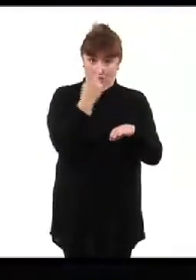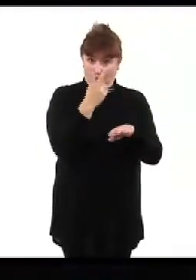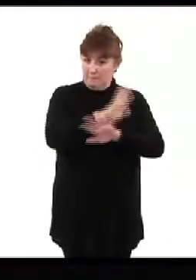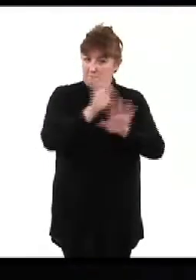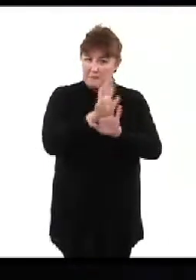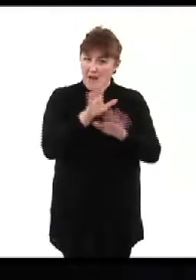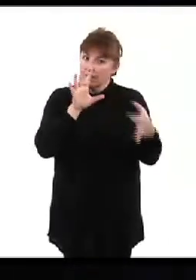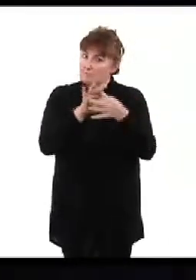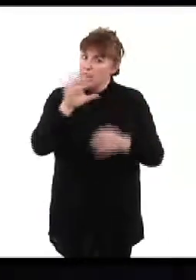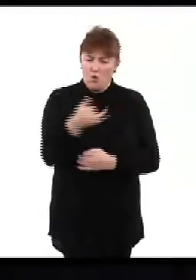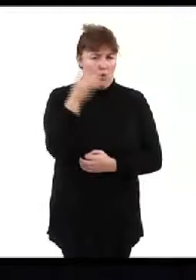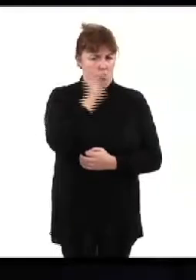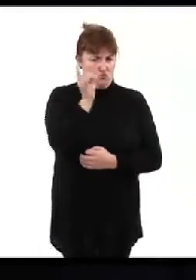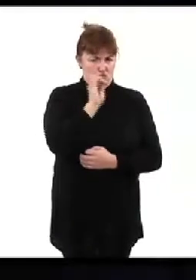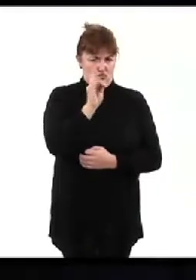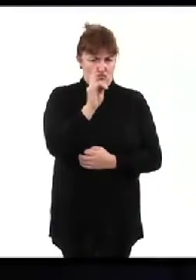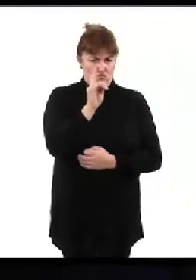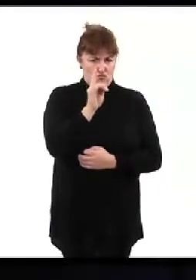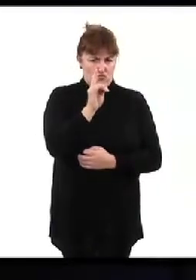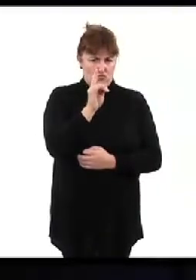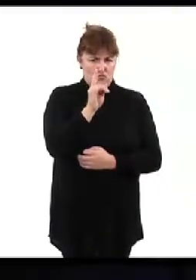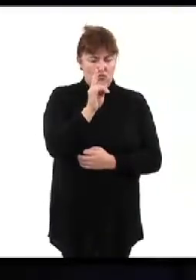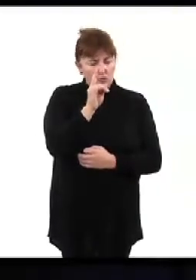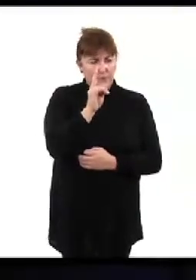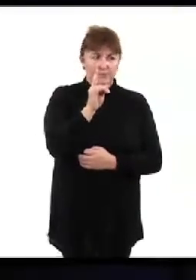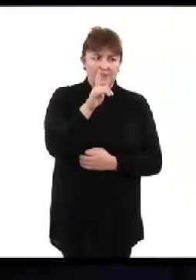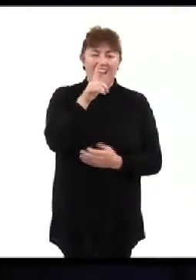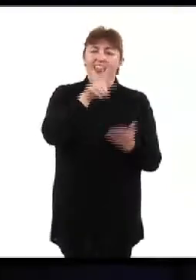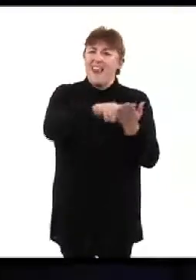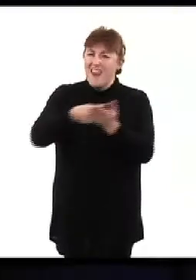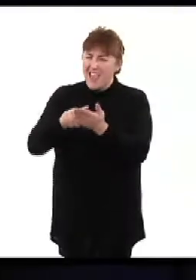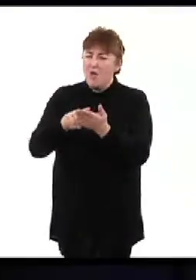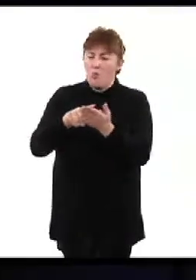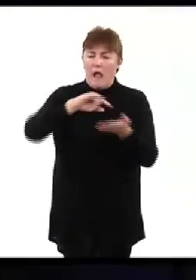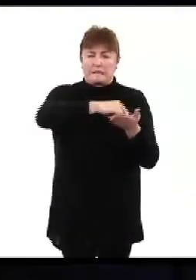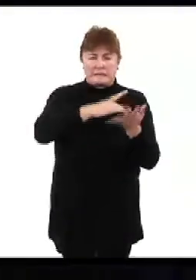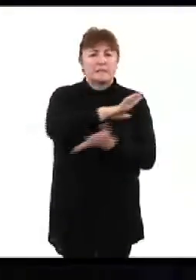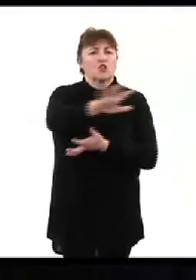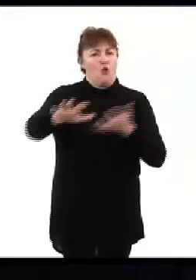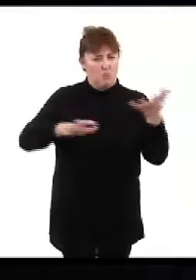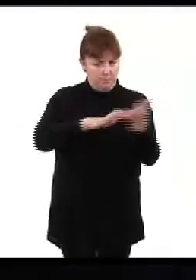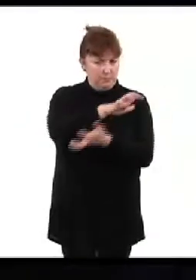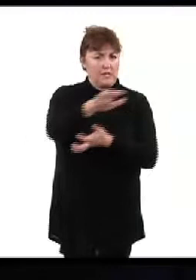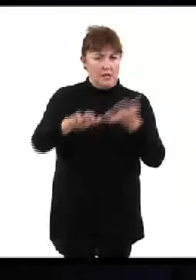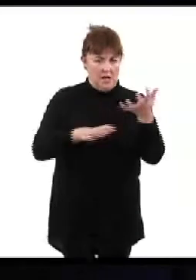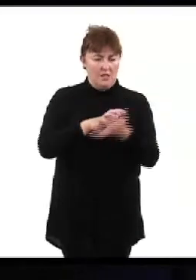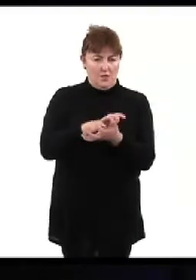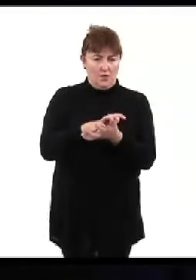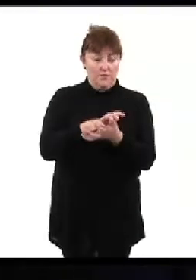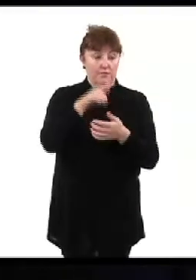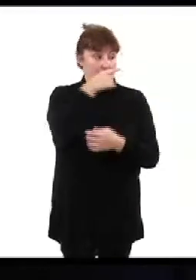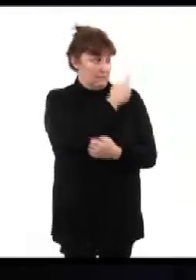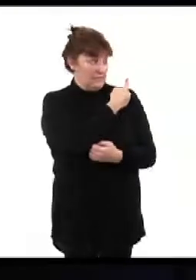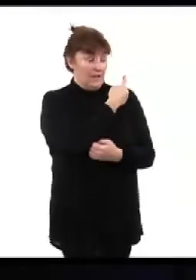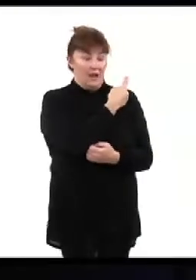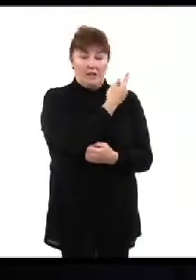here thinking that those are the only two areas that are involved in language processing. Language processing is very